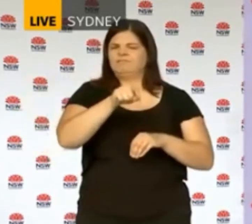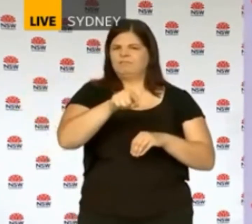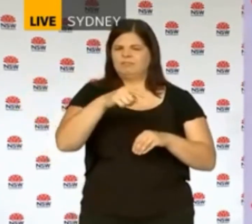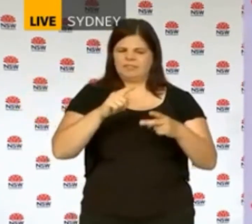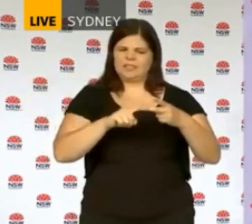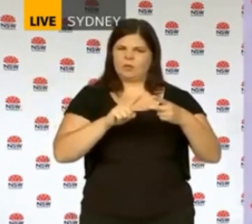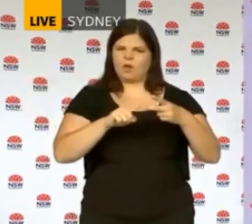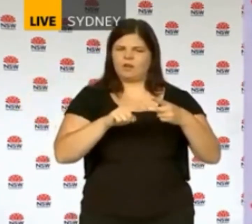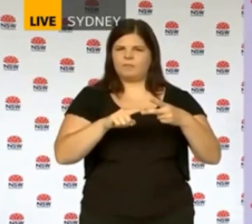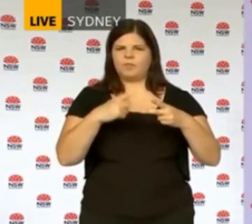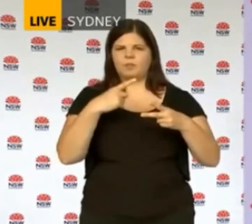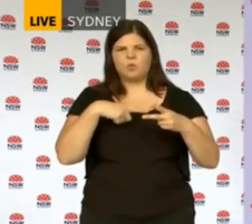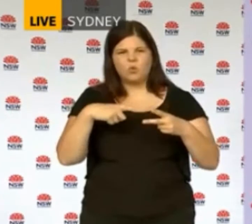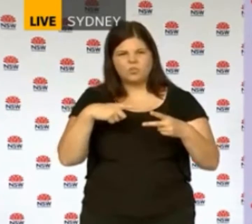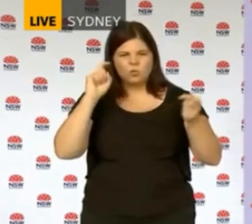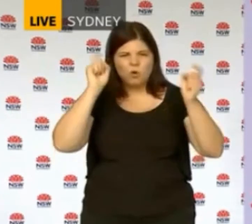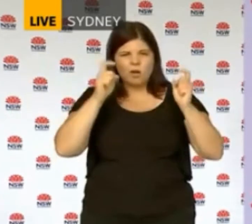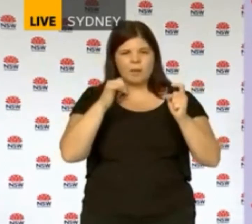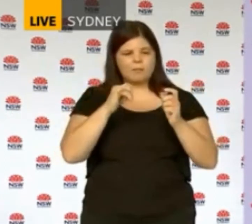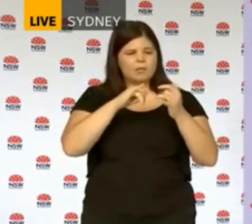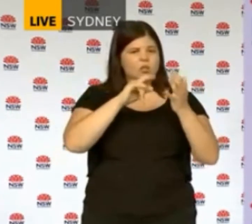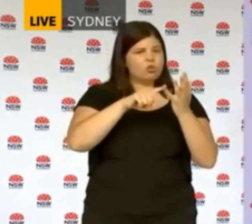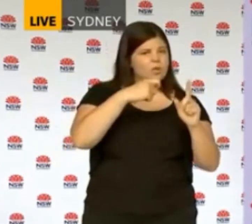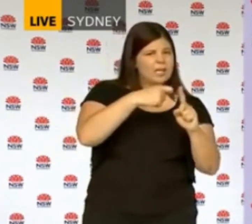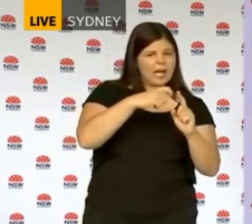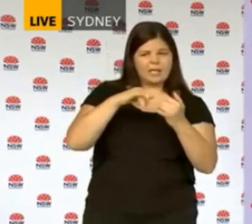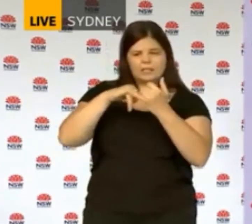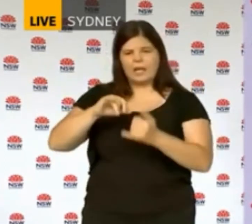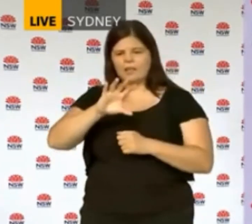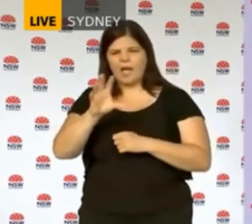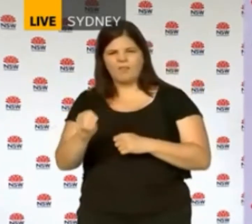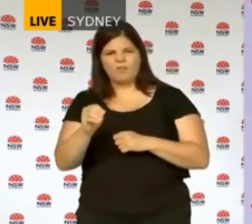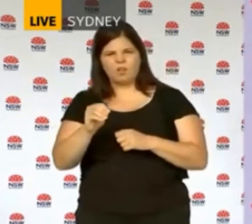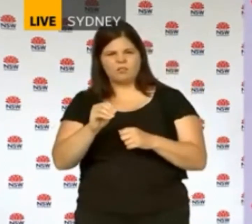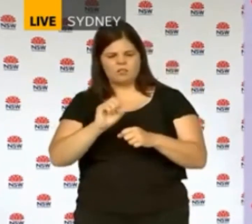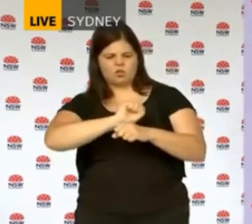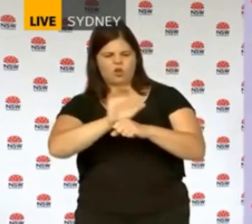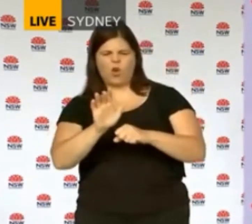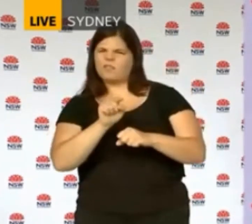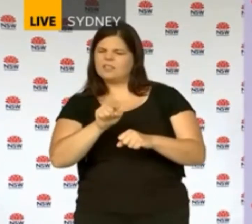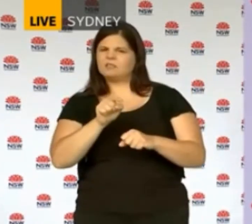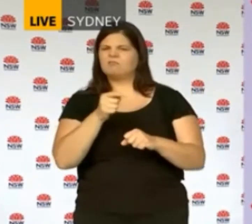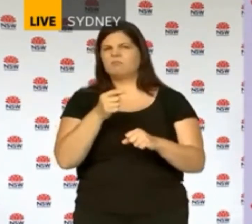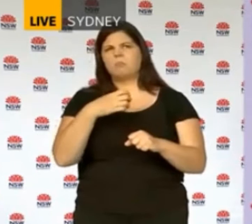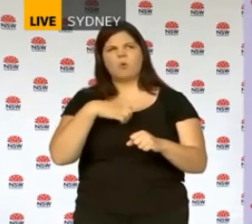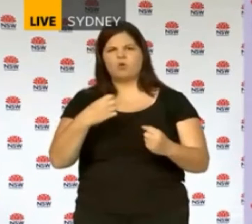African strain does share the similar mutation from the UK that may be associated with increased